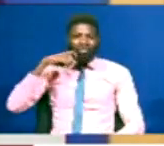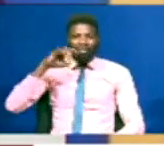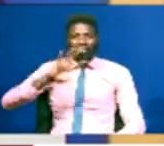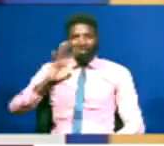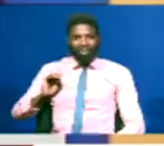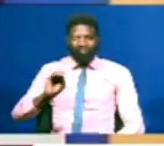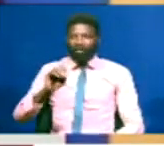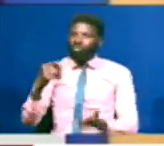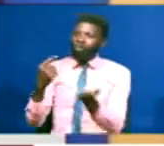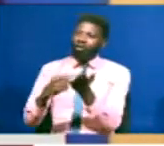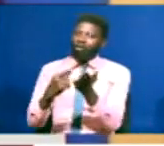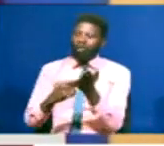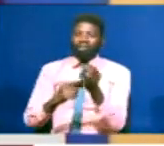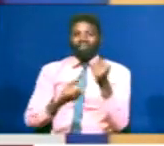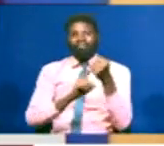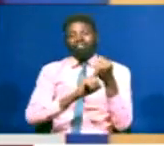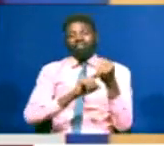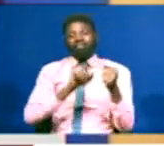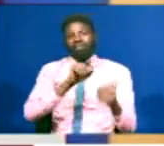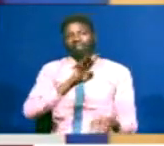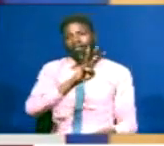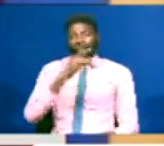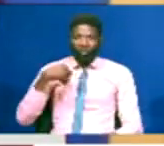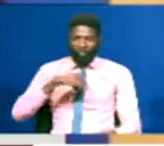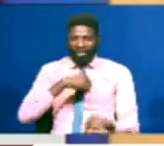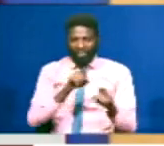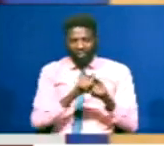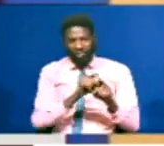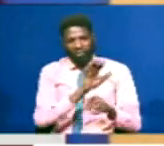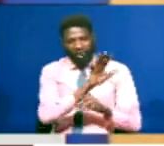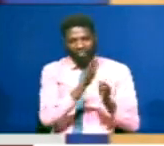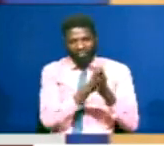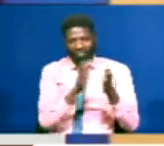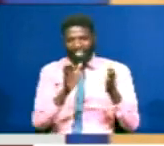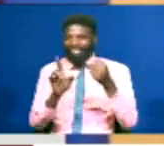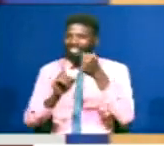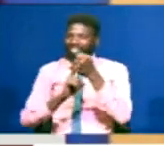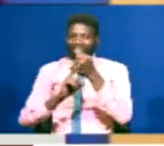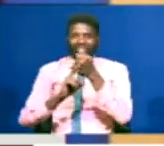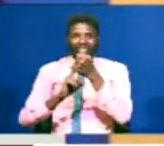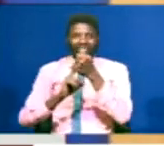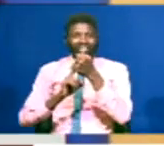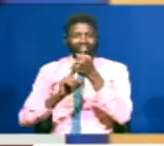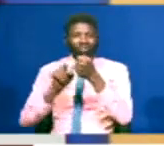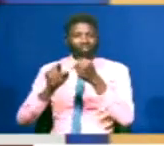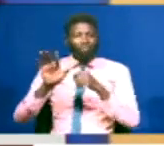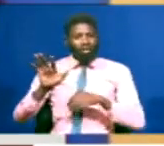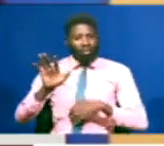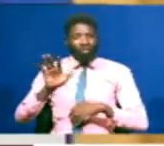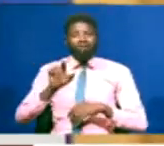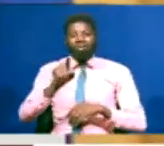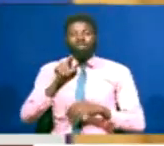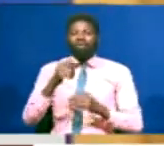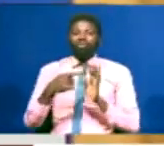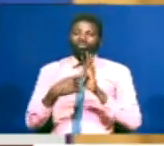6.4, Kenya, we're all between the 5 and 6, 6.5. That's remarkable resilience that we've shown in the